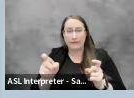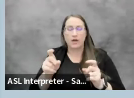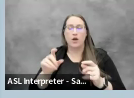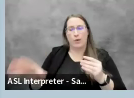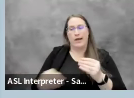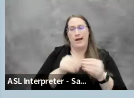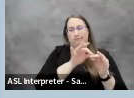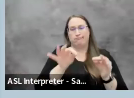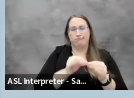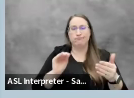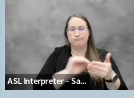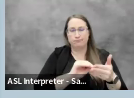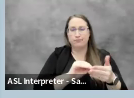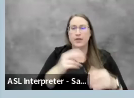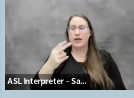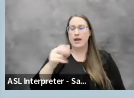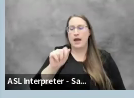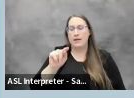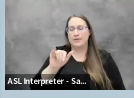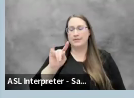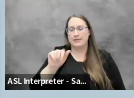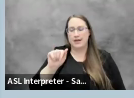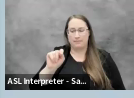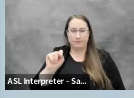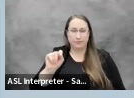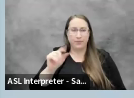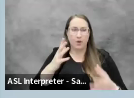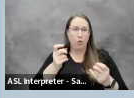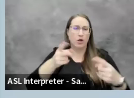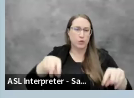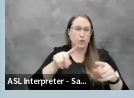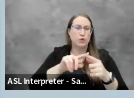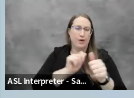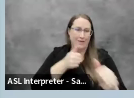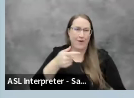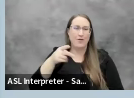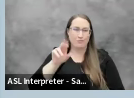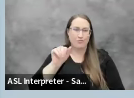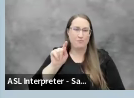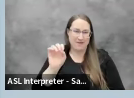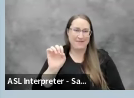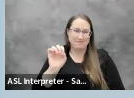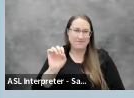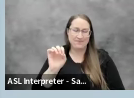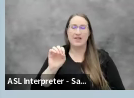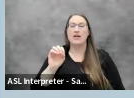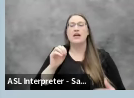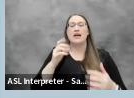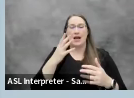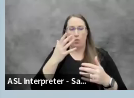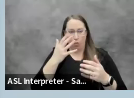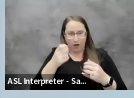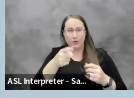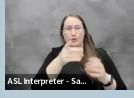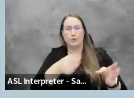in there. So Habitat wants all of you to avoid probate one day, and probably wants you to do your estate